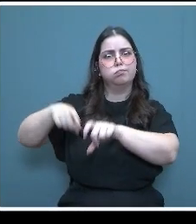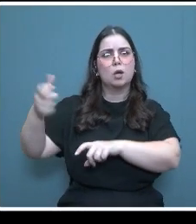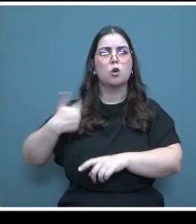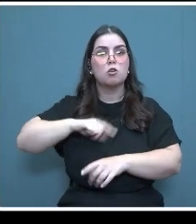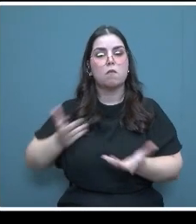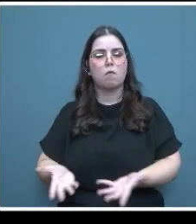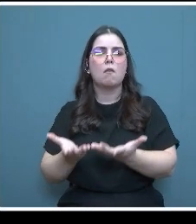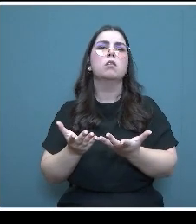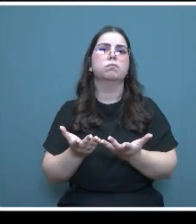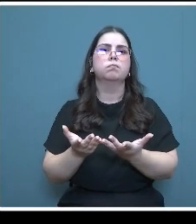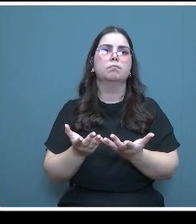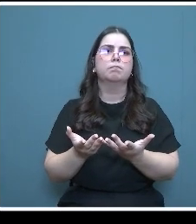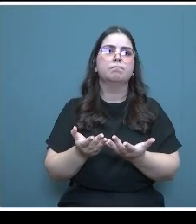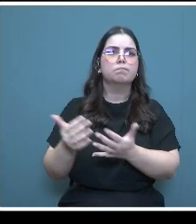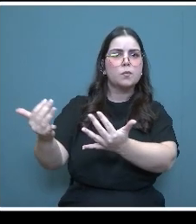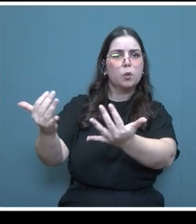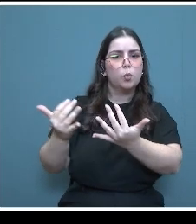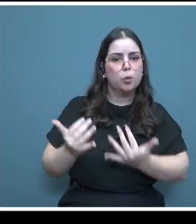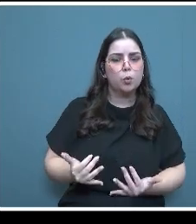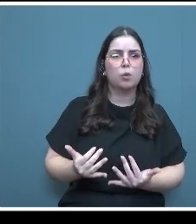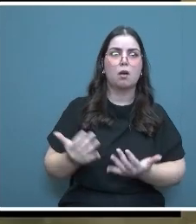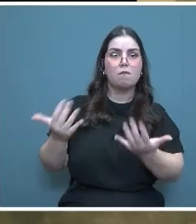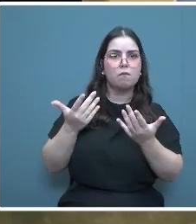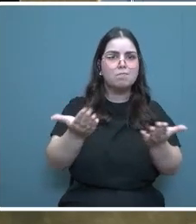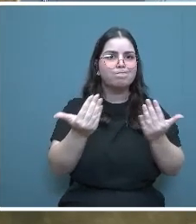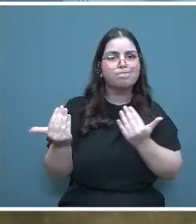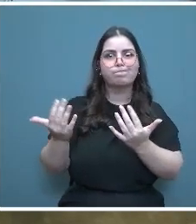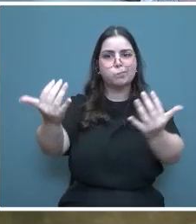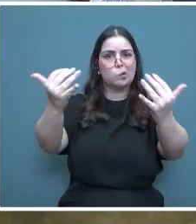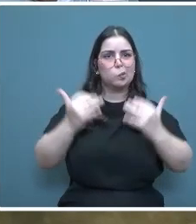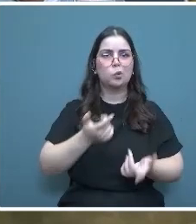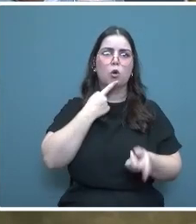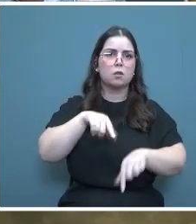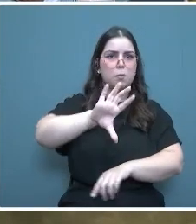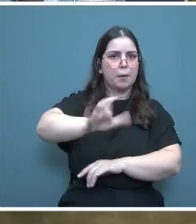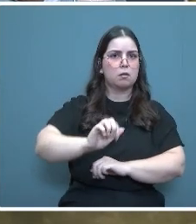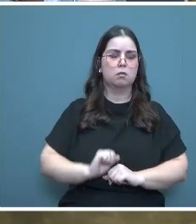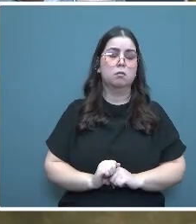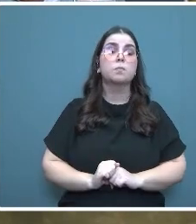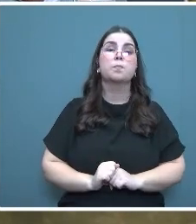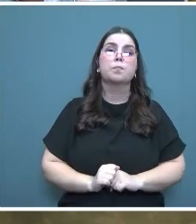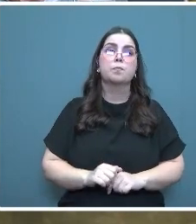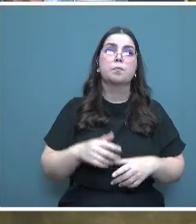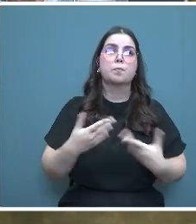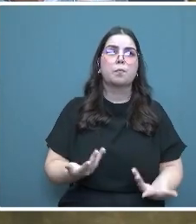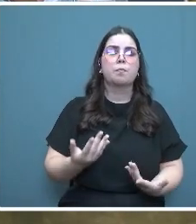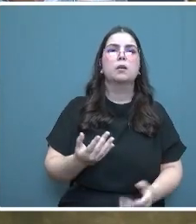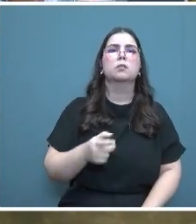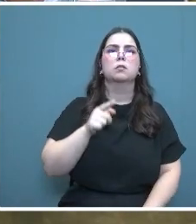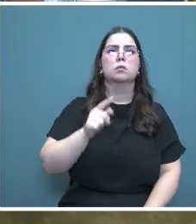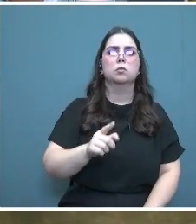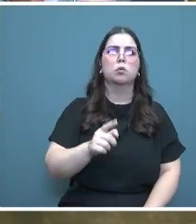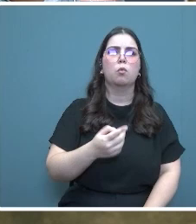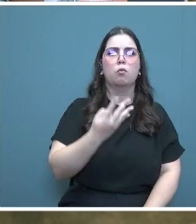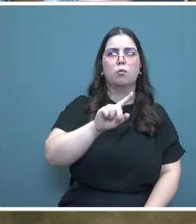incentives, how to find incentives, how to return them back home. And so 4.26 million